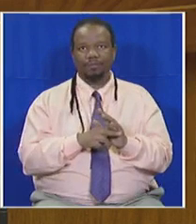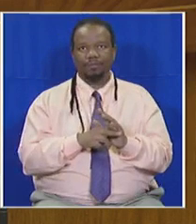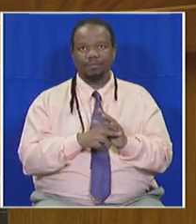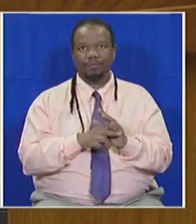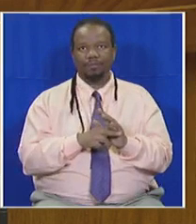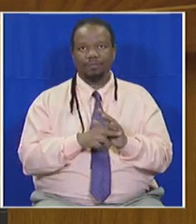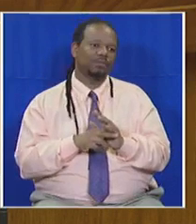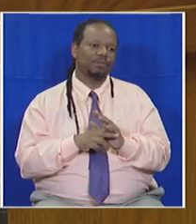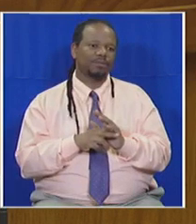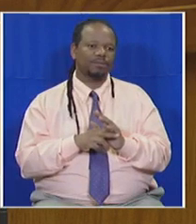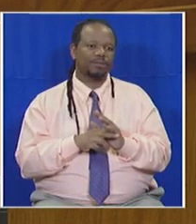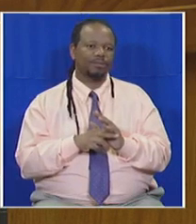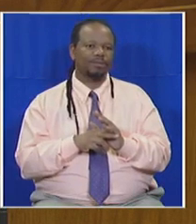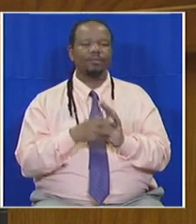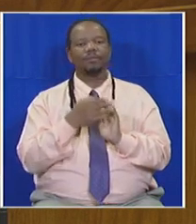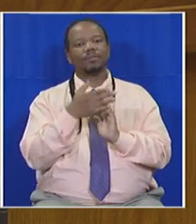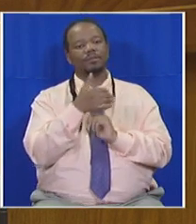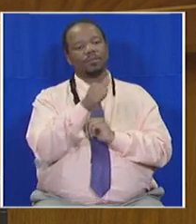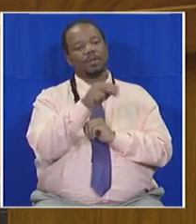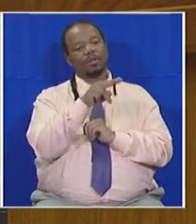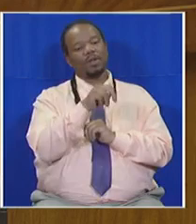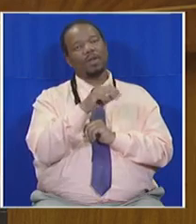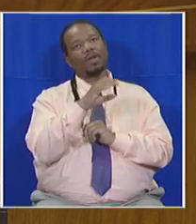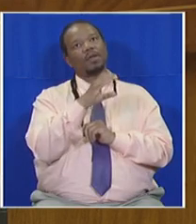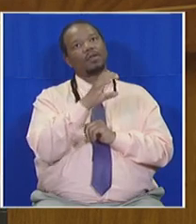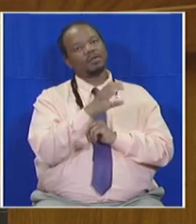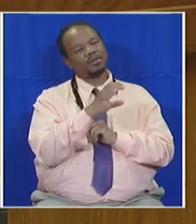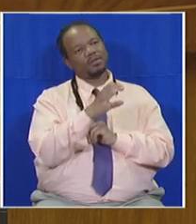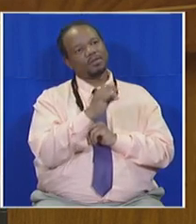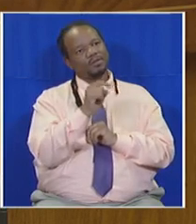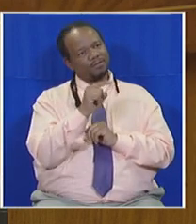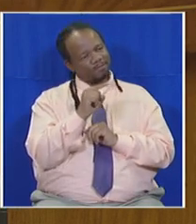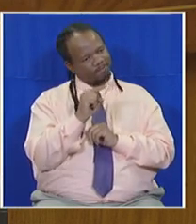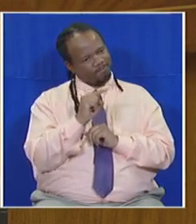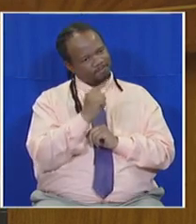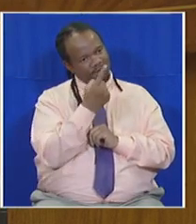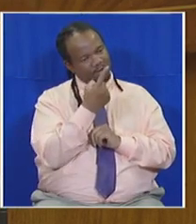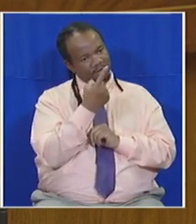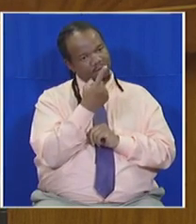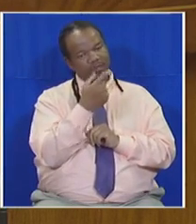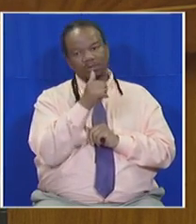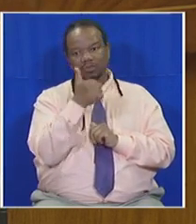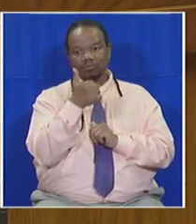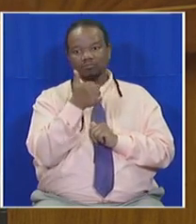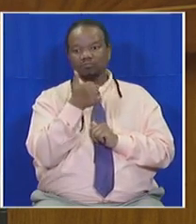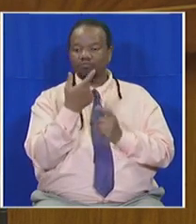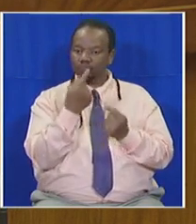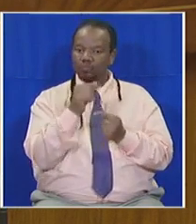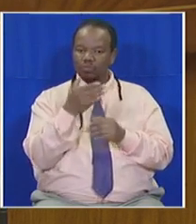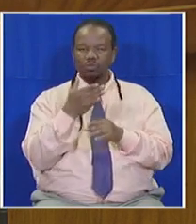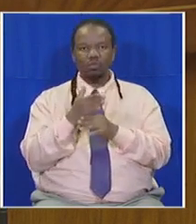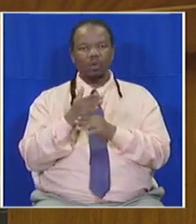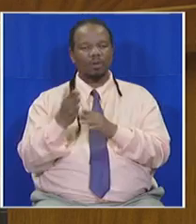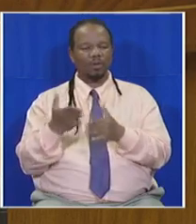worth observing that the ANC has pioneered this important work. Achievement number